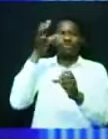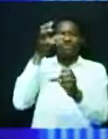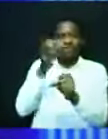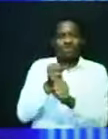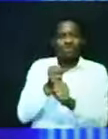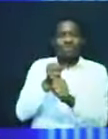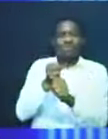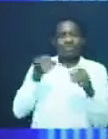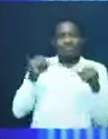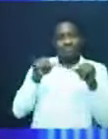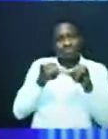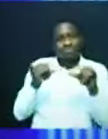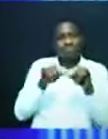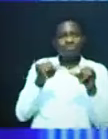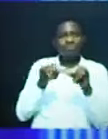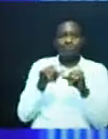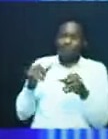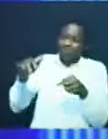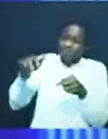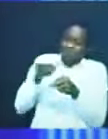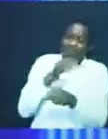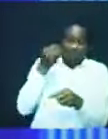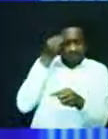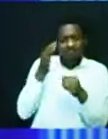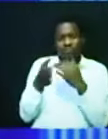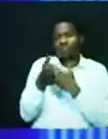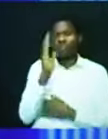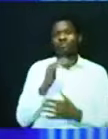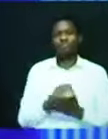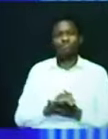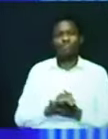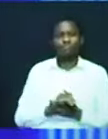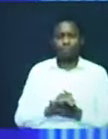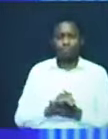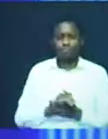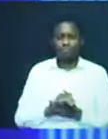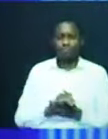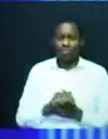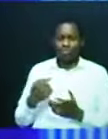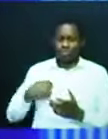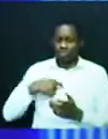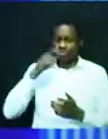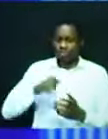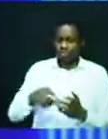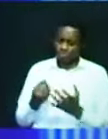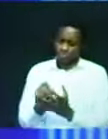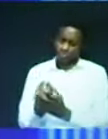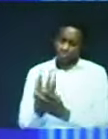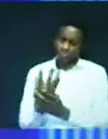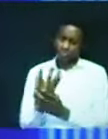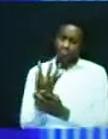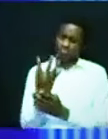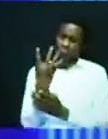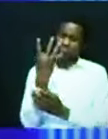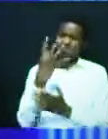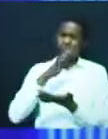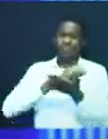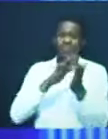of the inheritance, there's something in us. We need to grow to become like Christ.